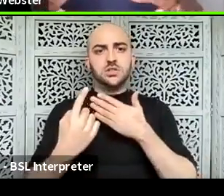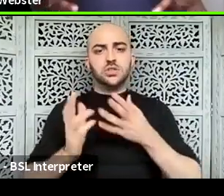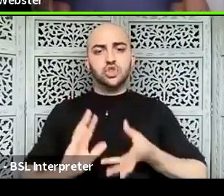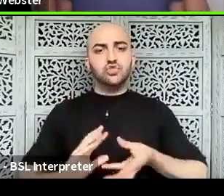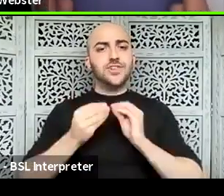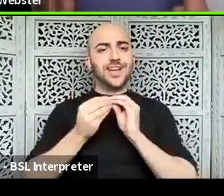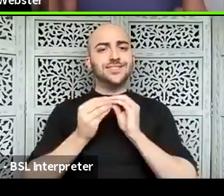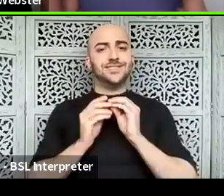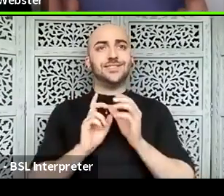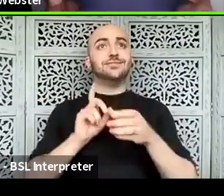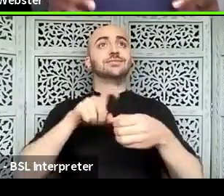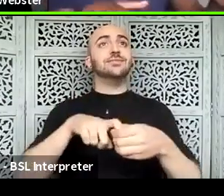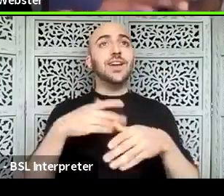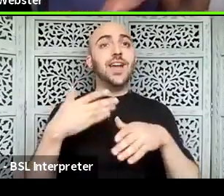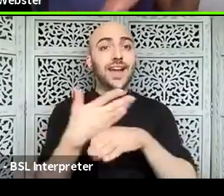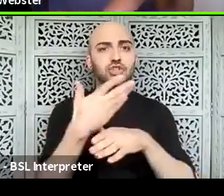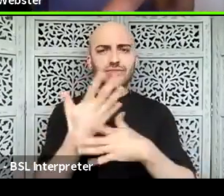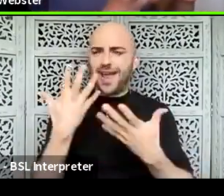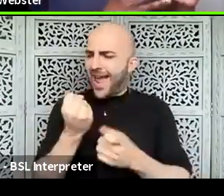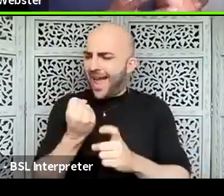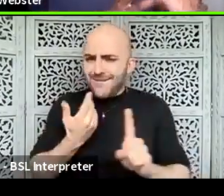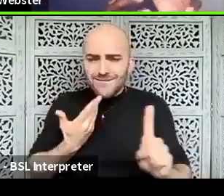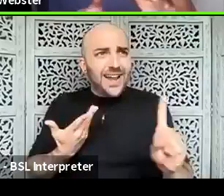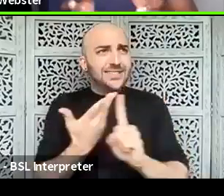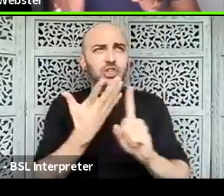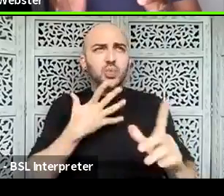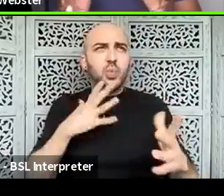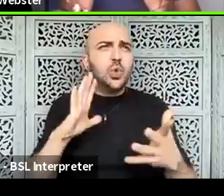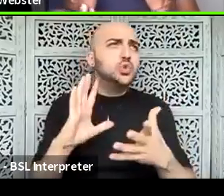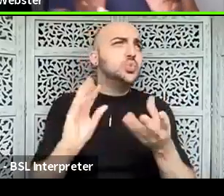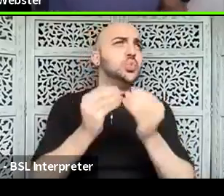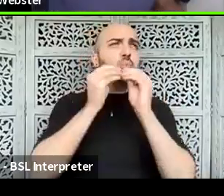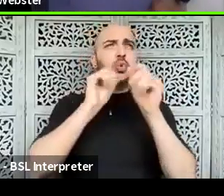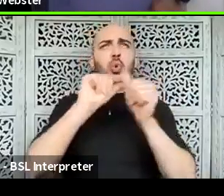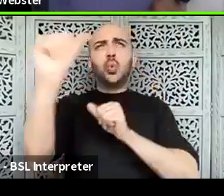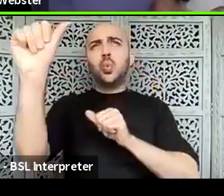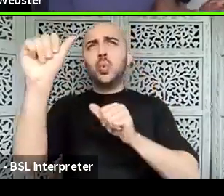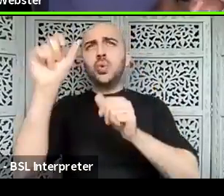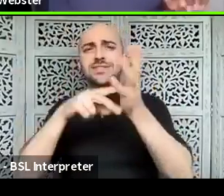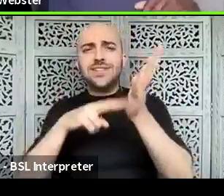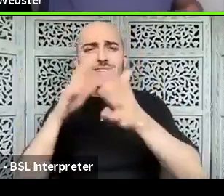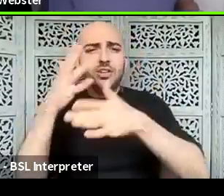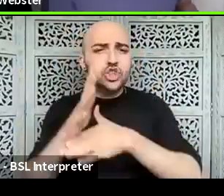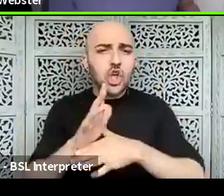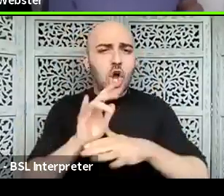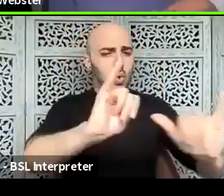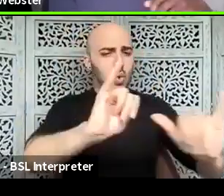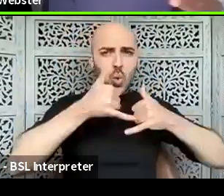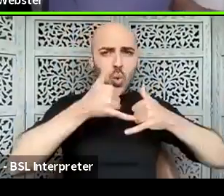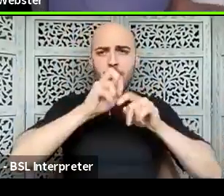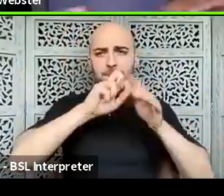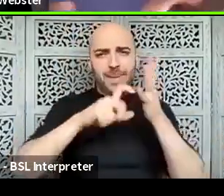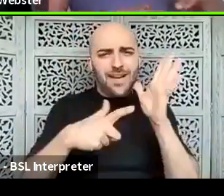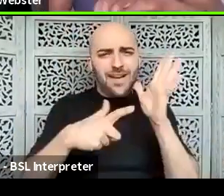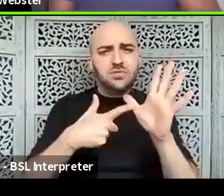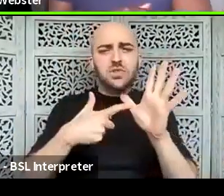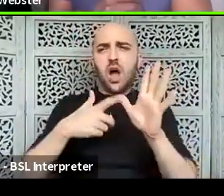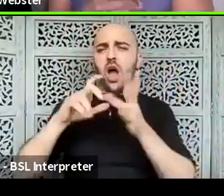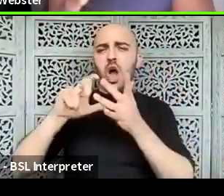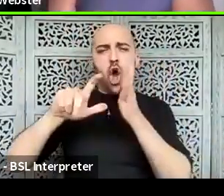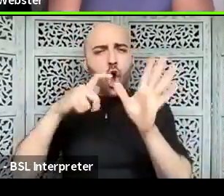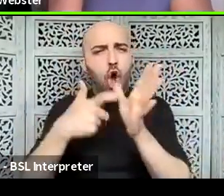with, you know, the best intentions of making great TV shows and hopefully getting BAFTAs, touch wood, and Oscars, you know, touch lots of wood,